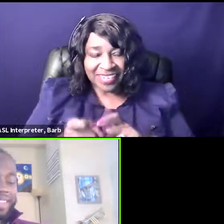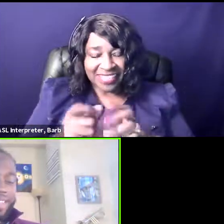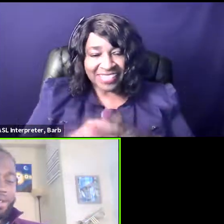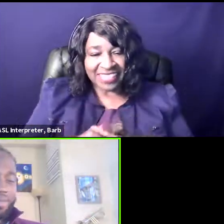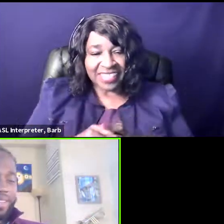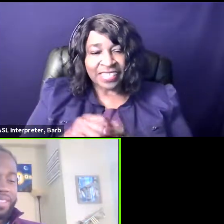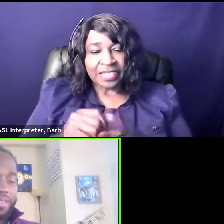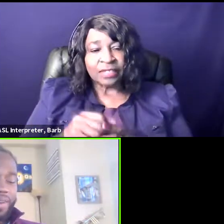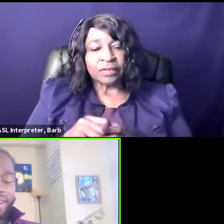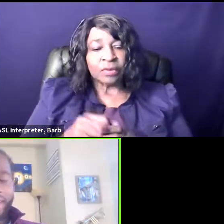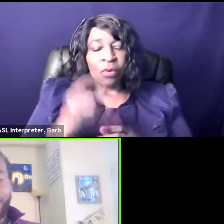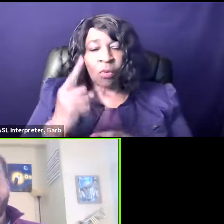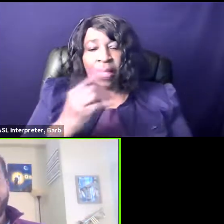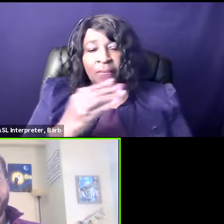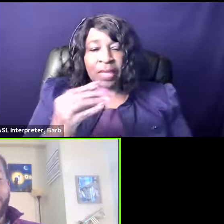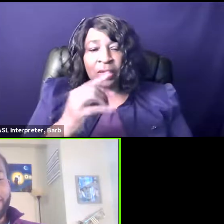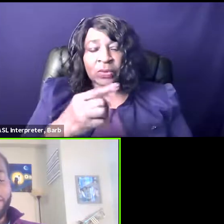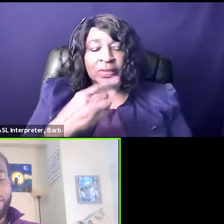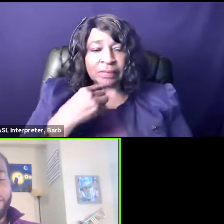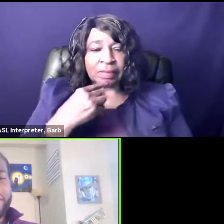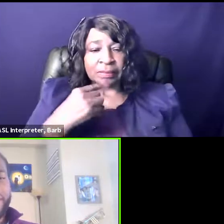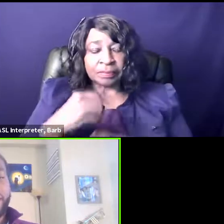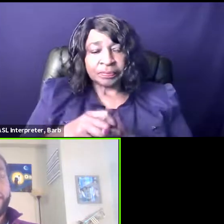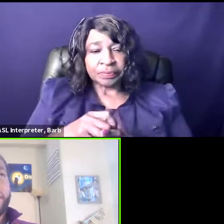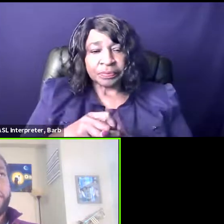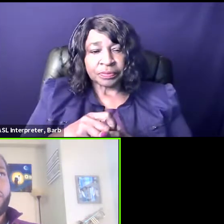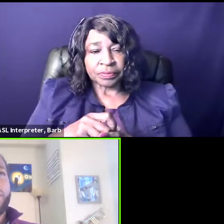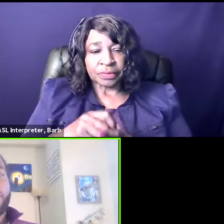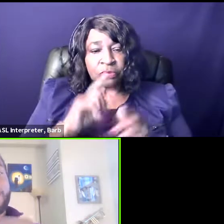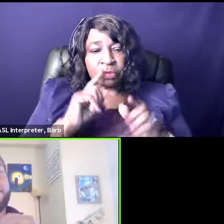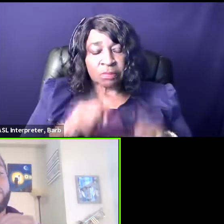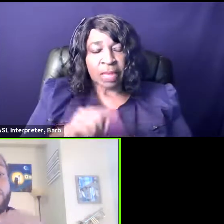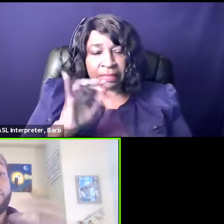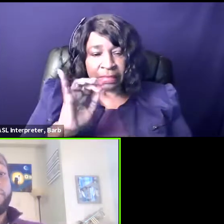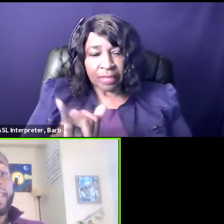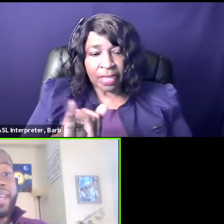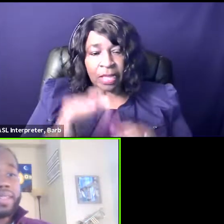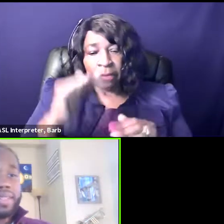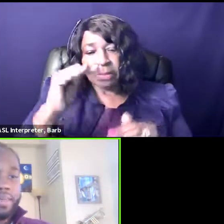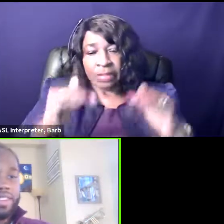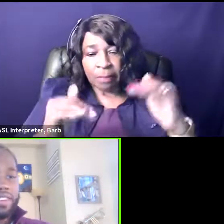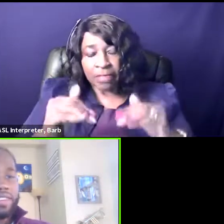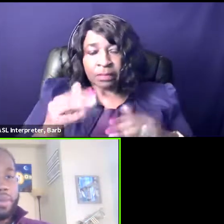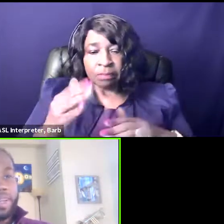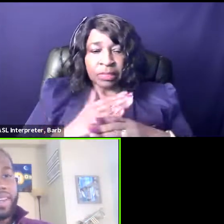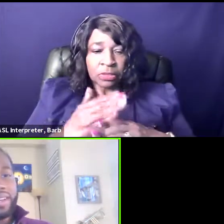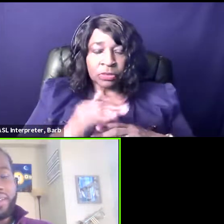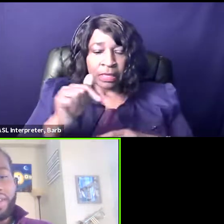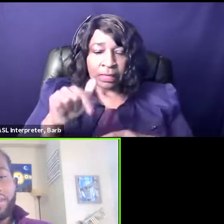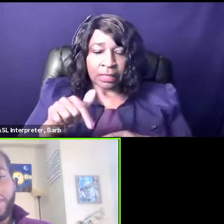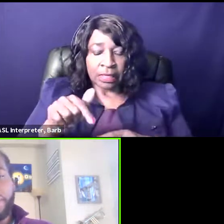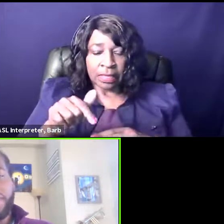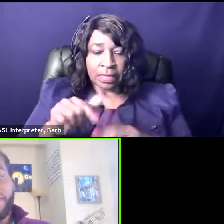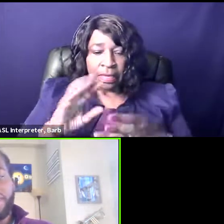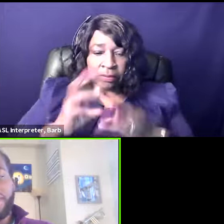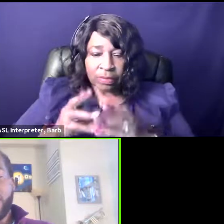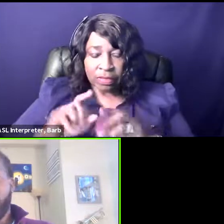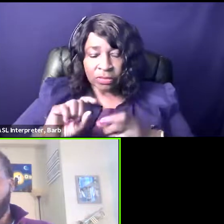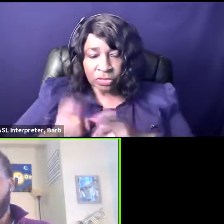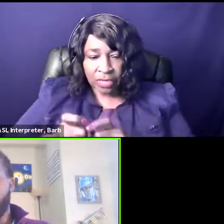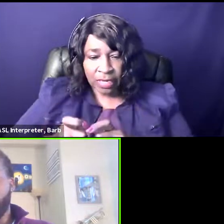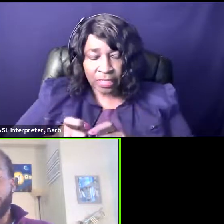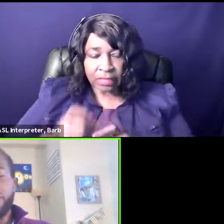Well, one thing that you just mentioned, right, in responding to that, was the balance between mitigating climate change, mitigating the effects of climate